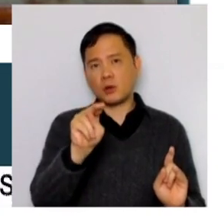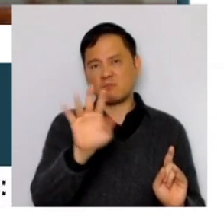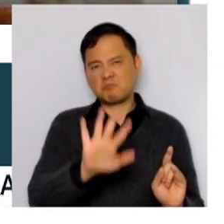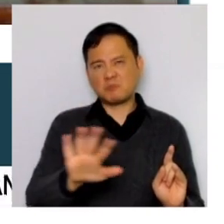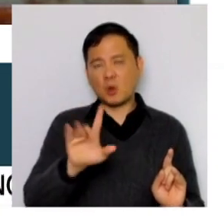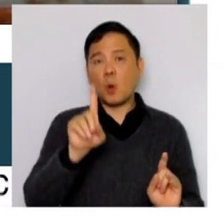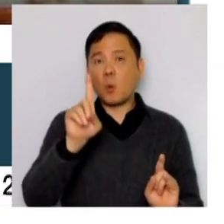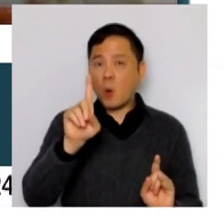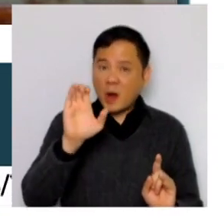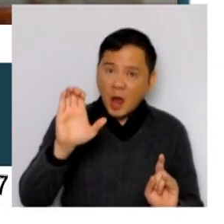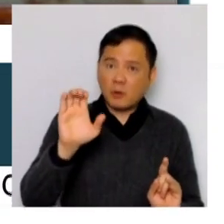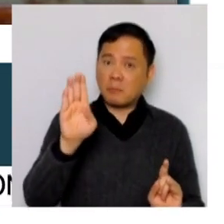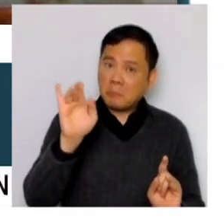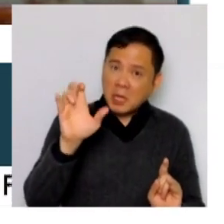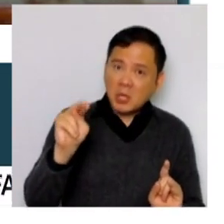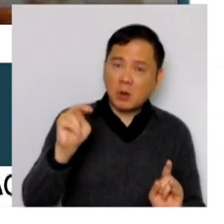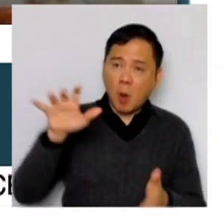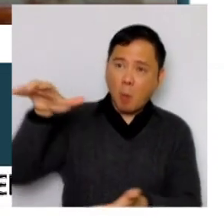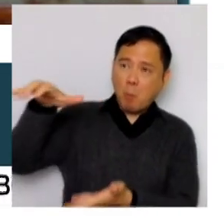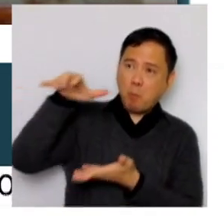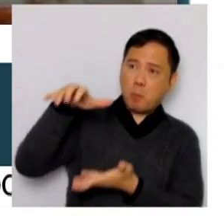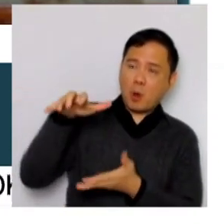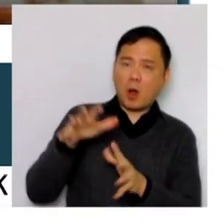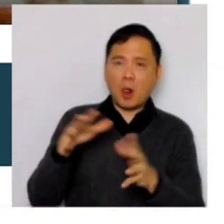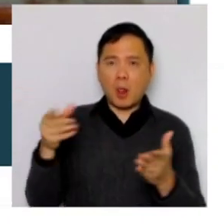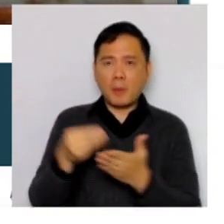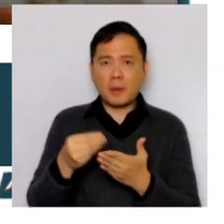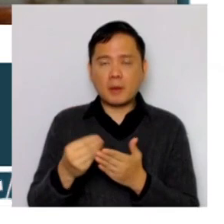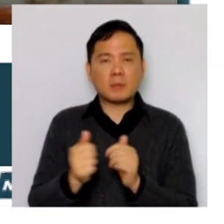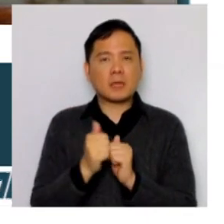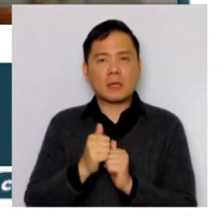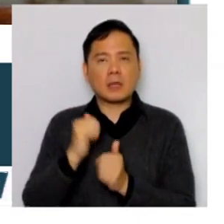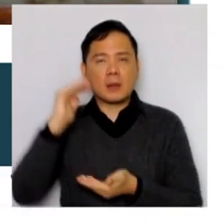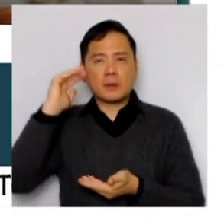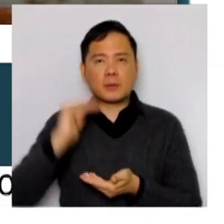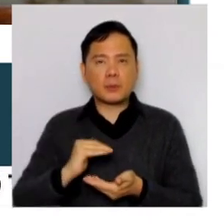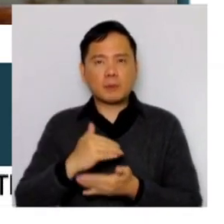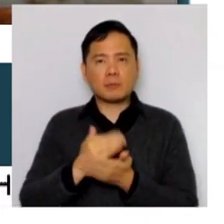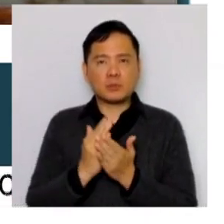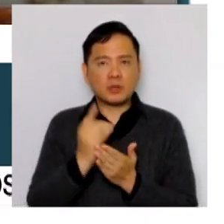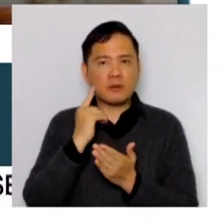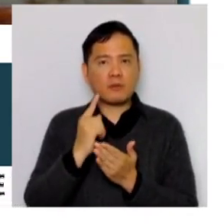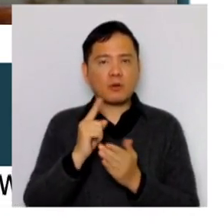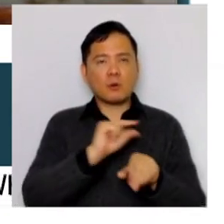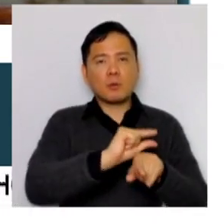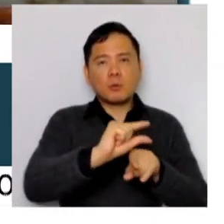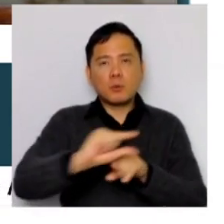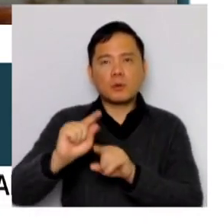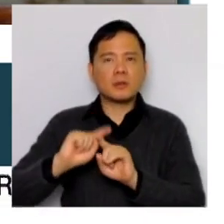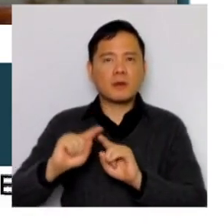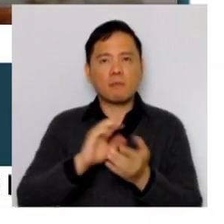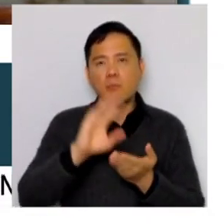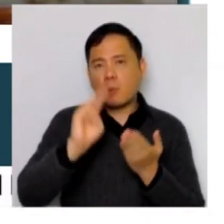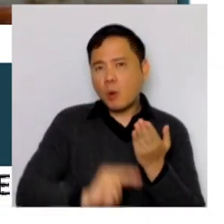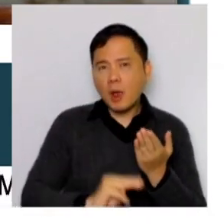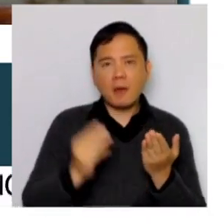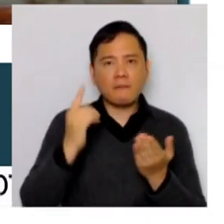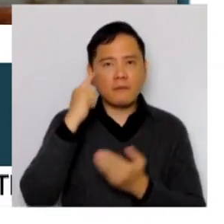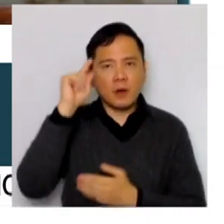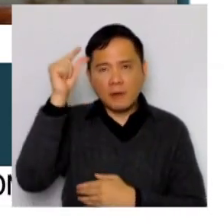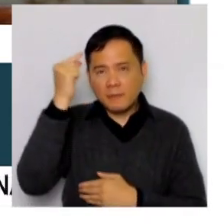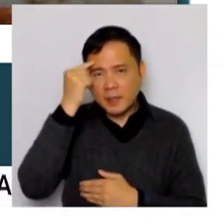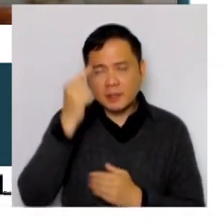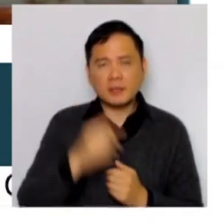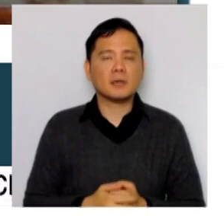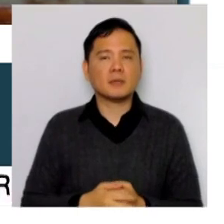sum of money. It means less budgetary allocation for many essential government programs and projects,